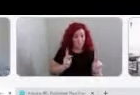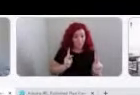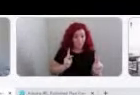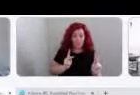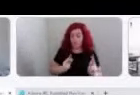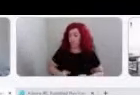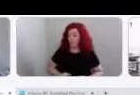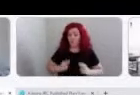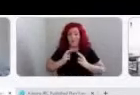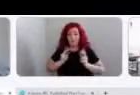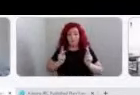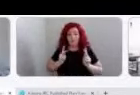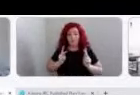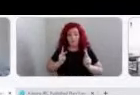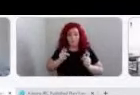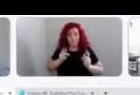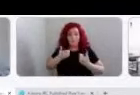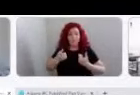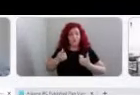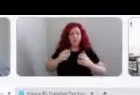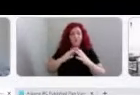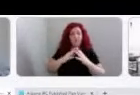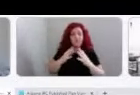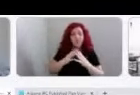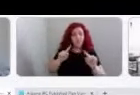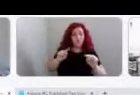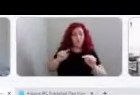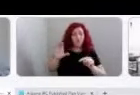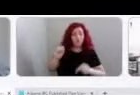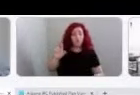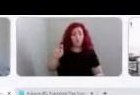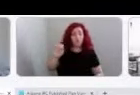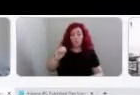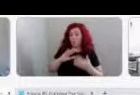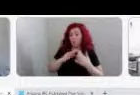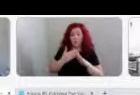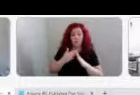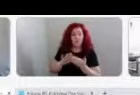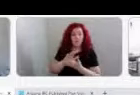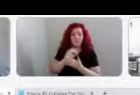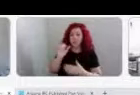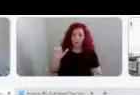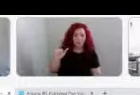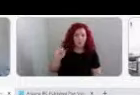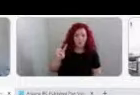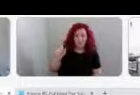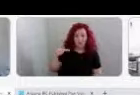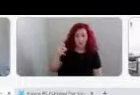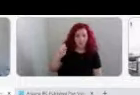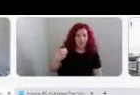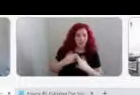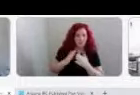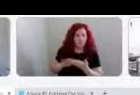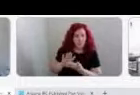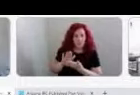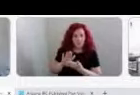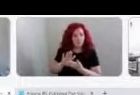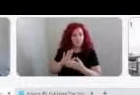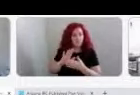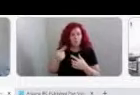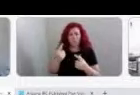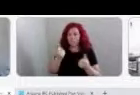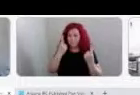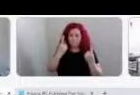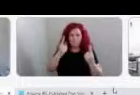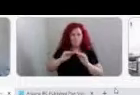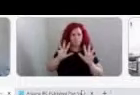residents in the greater flagstaff community attend coconino community college not yavapai community college it only makes sense for the shared interests of fire